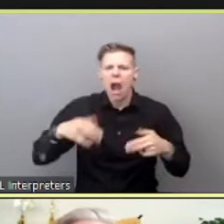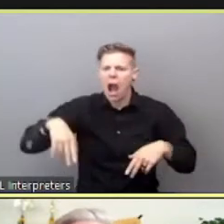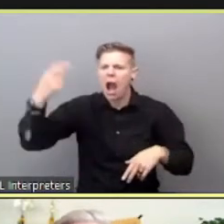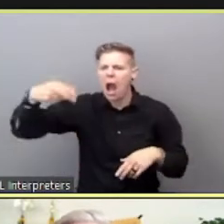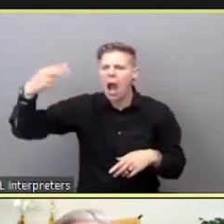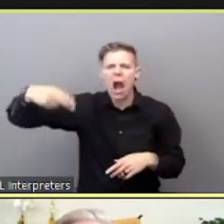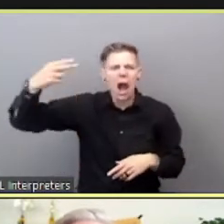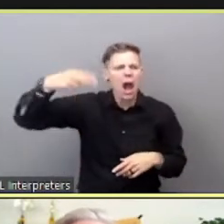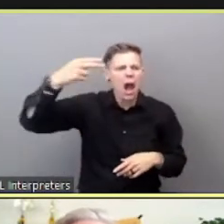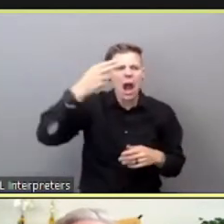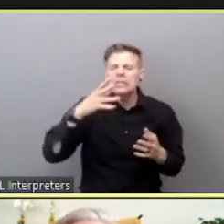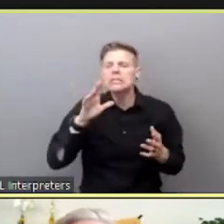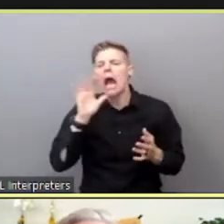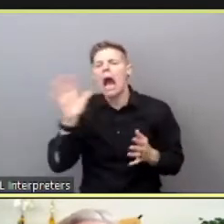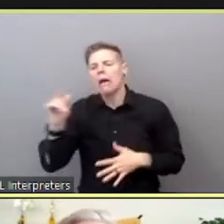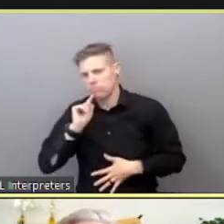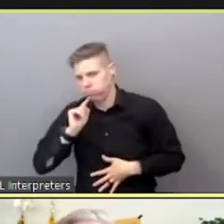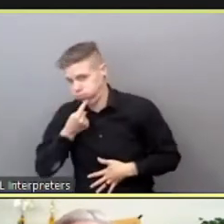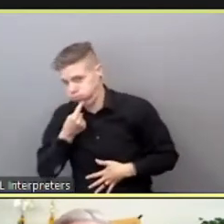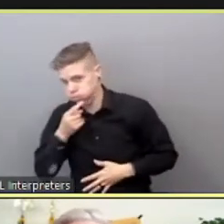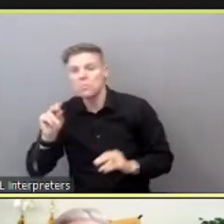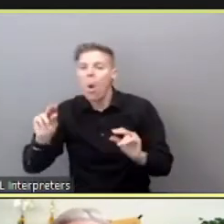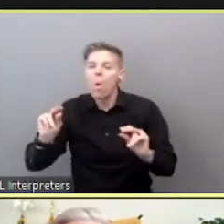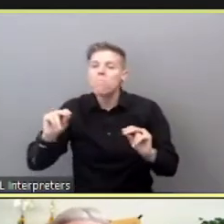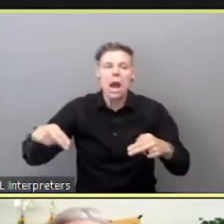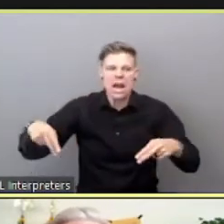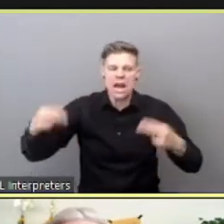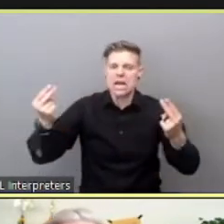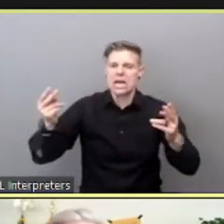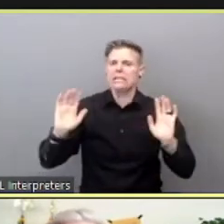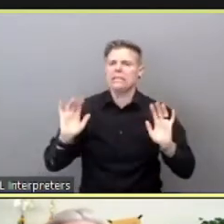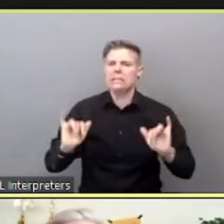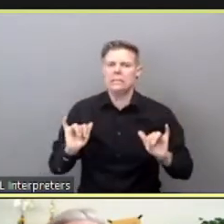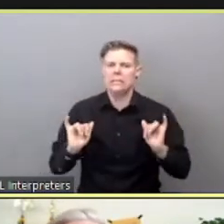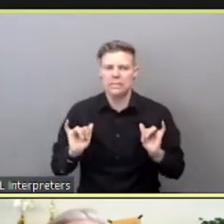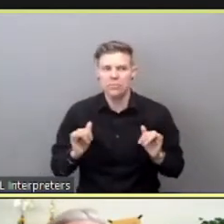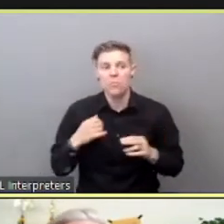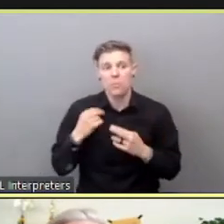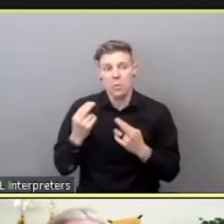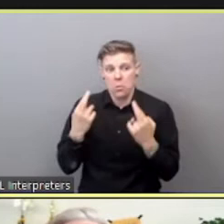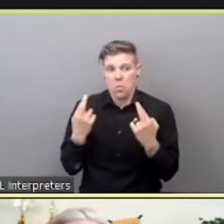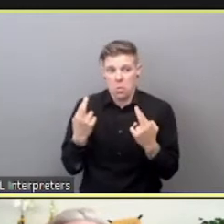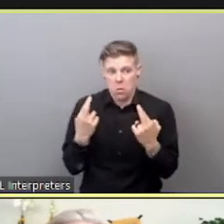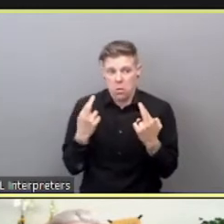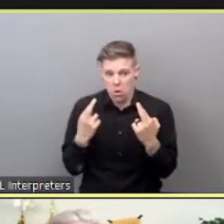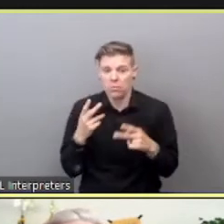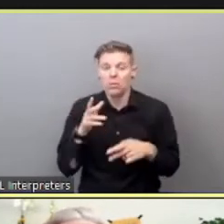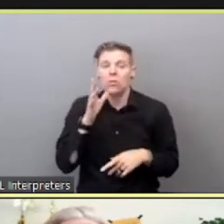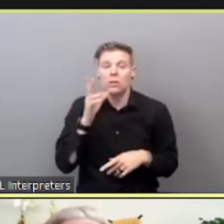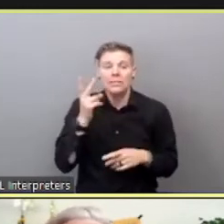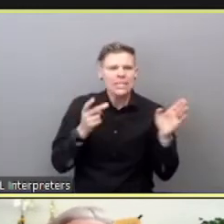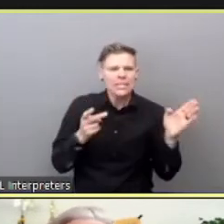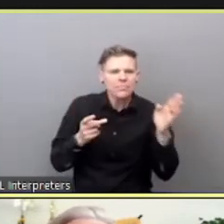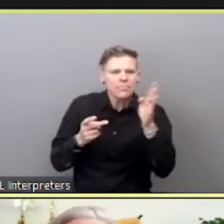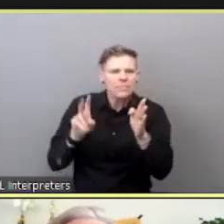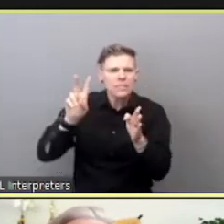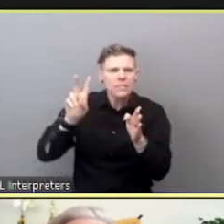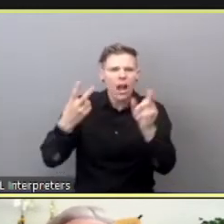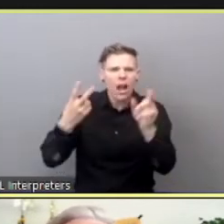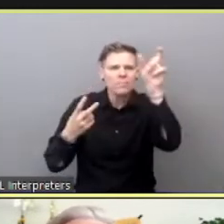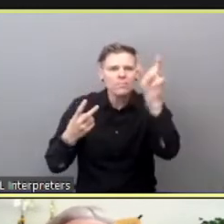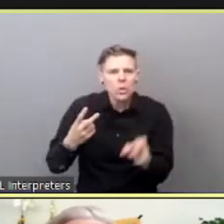down in that second column from the right, total cases per 100,000 persons, that needs to be pretty much